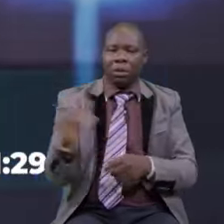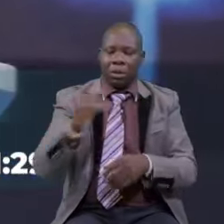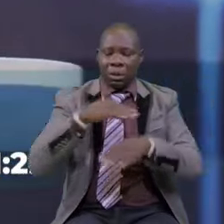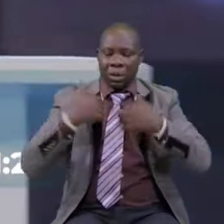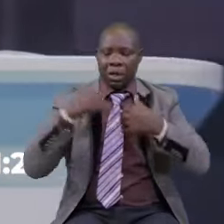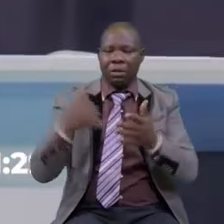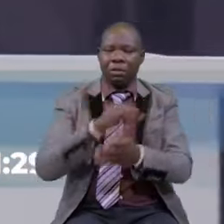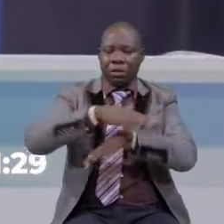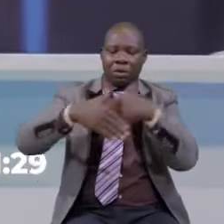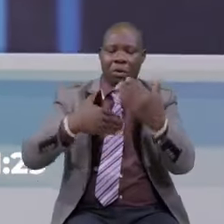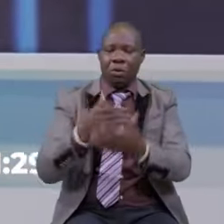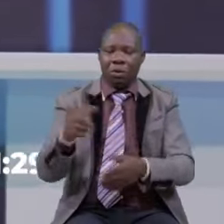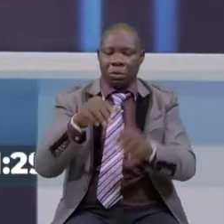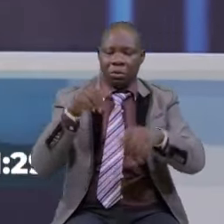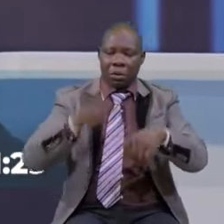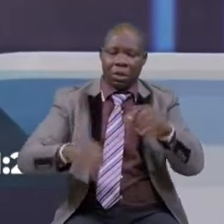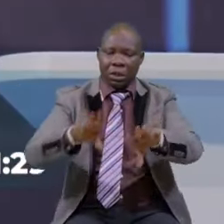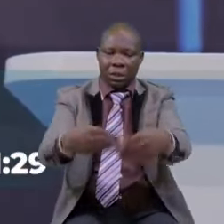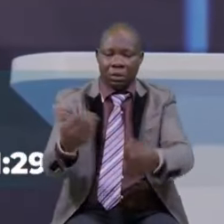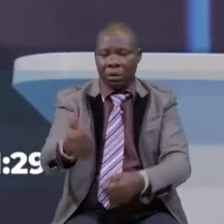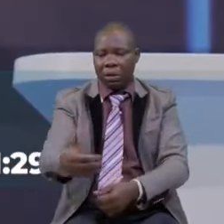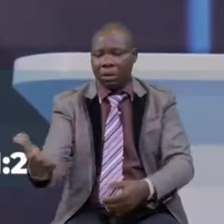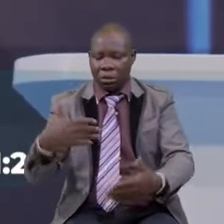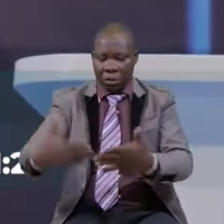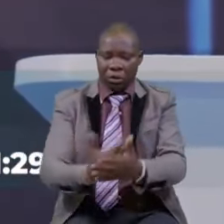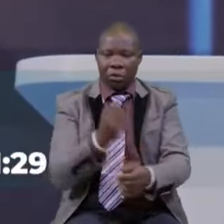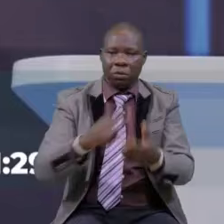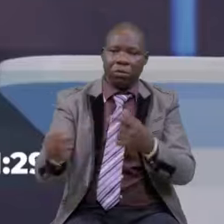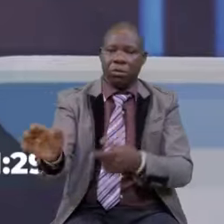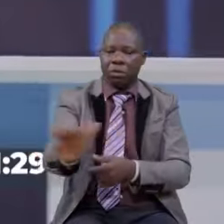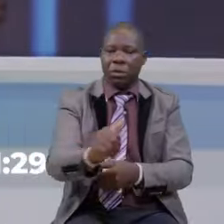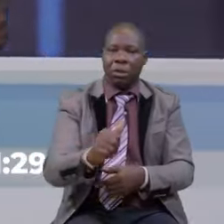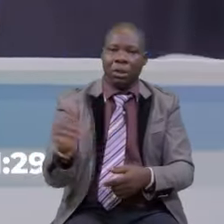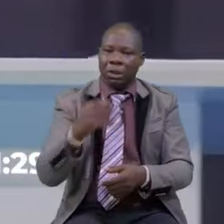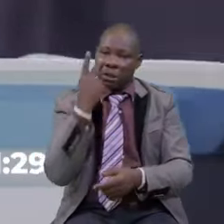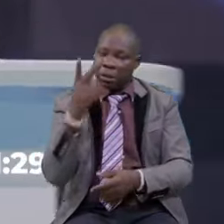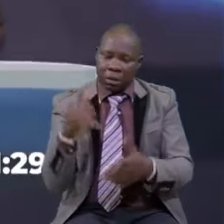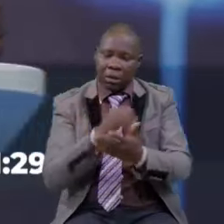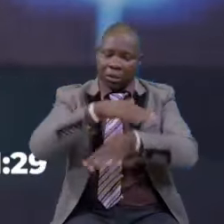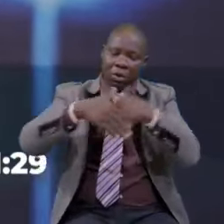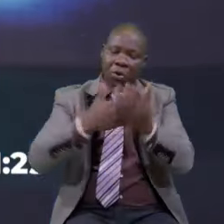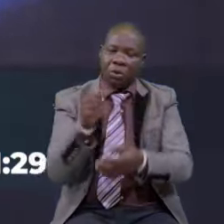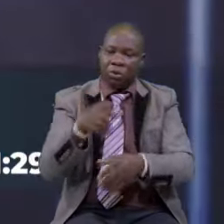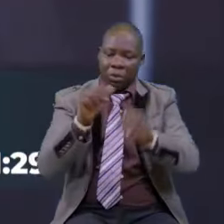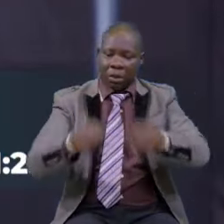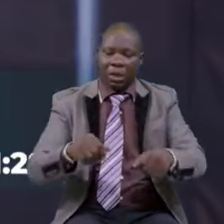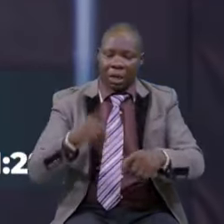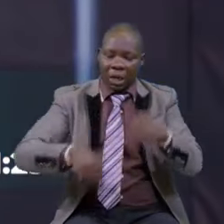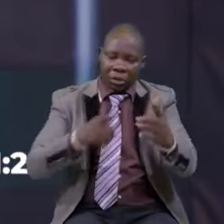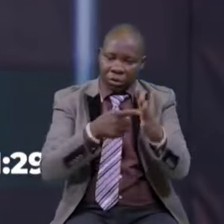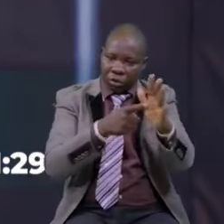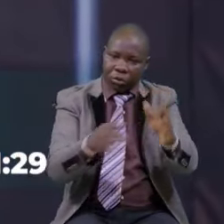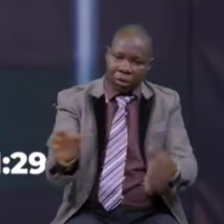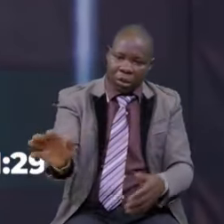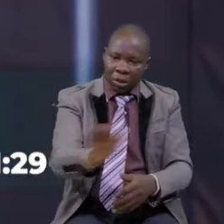all, you cannot give anything new to them. They've seen it all, you cannot show them anything.